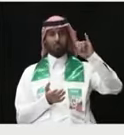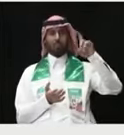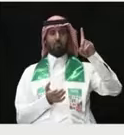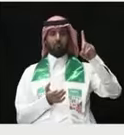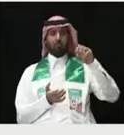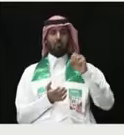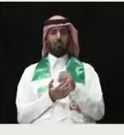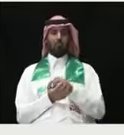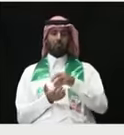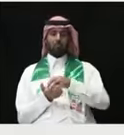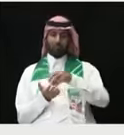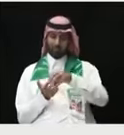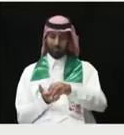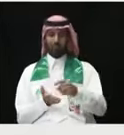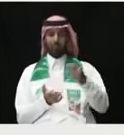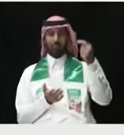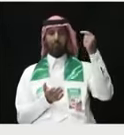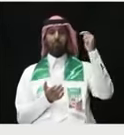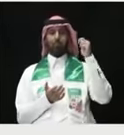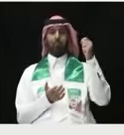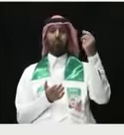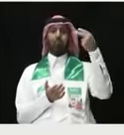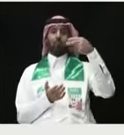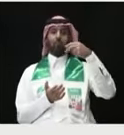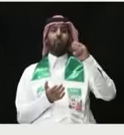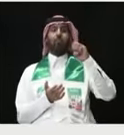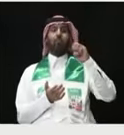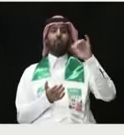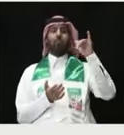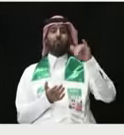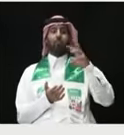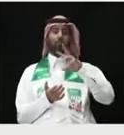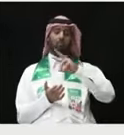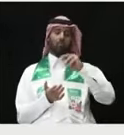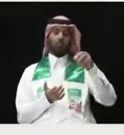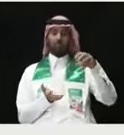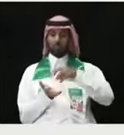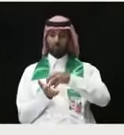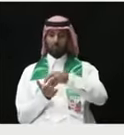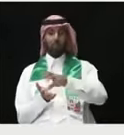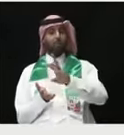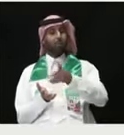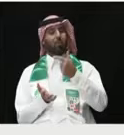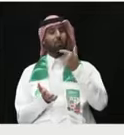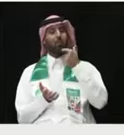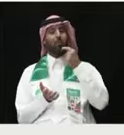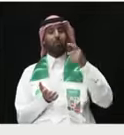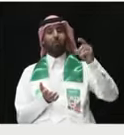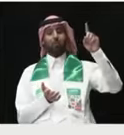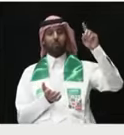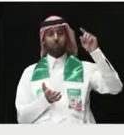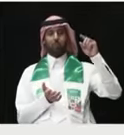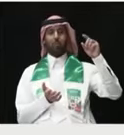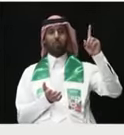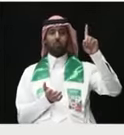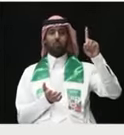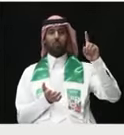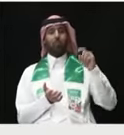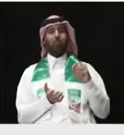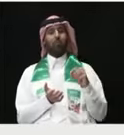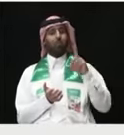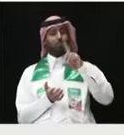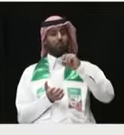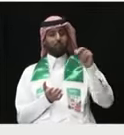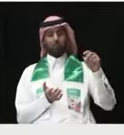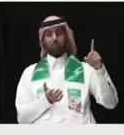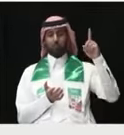did they move to Dubai? What do you think? Did they move to Dubai? He did. No, they did